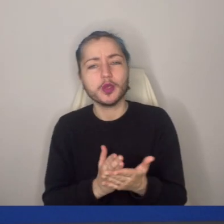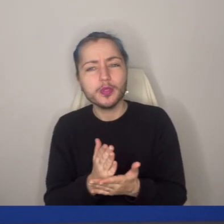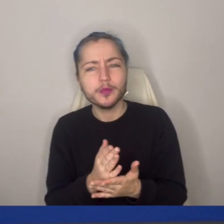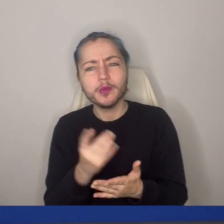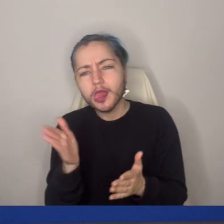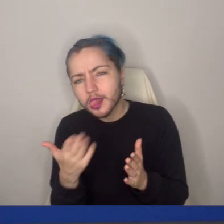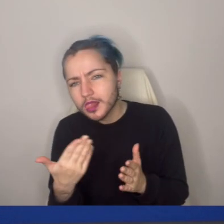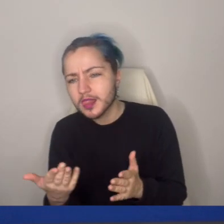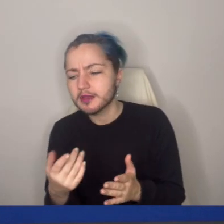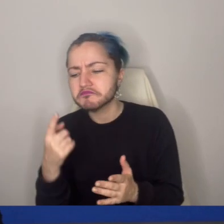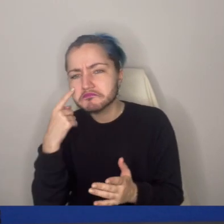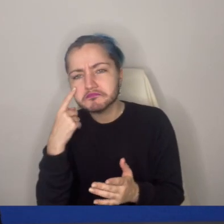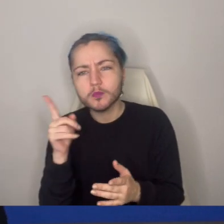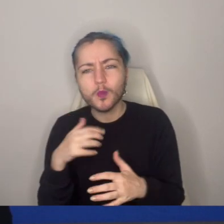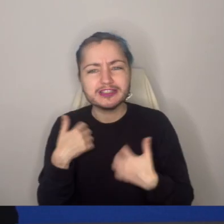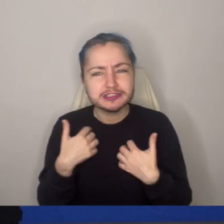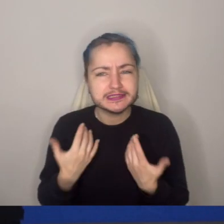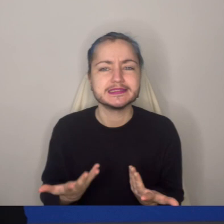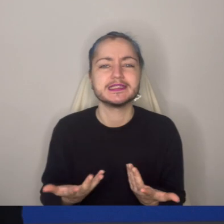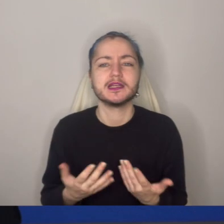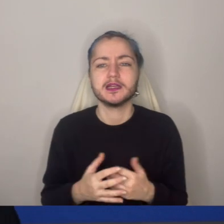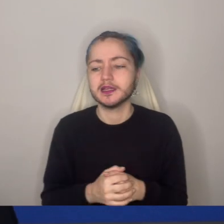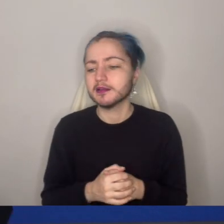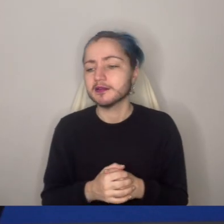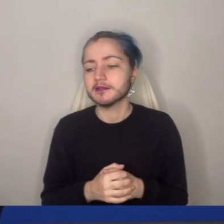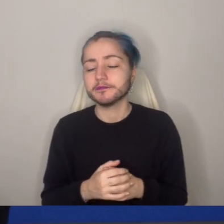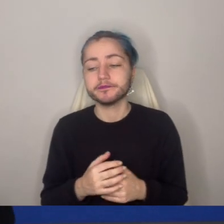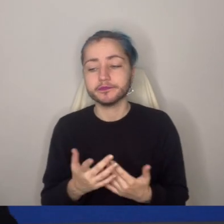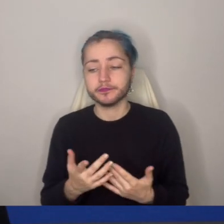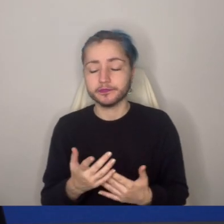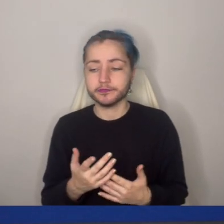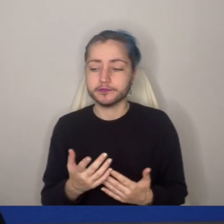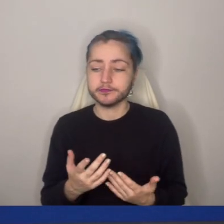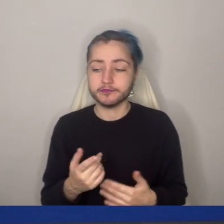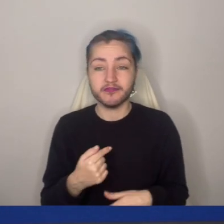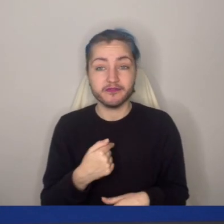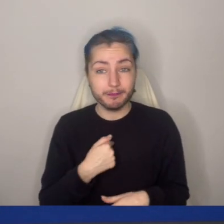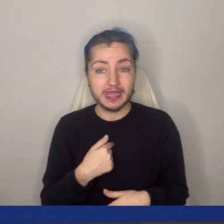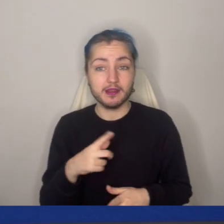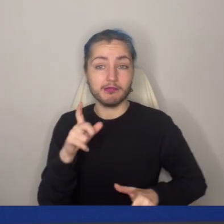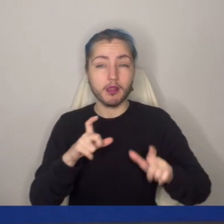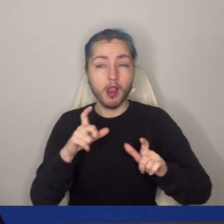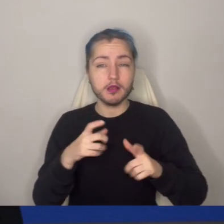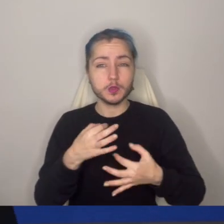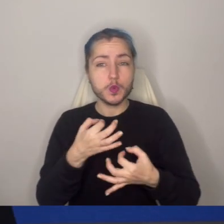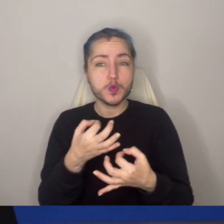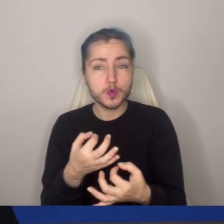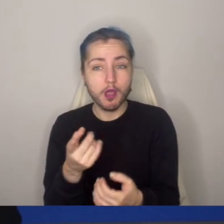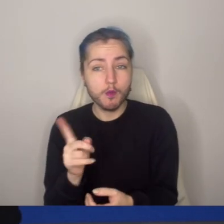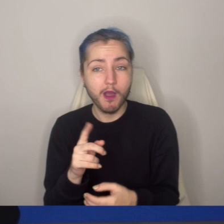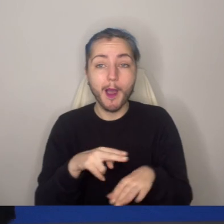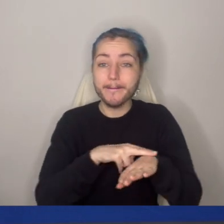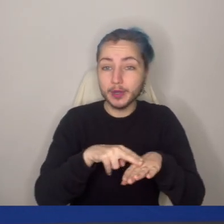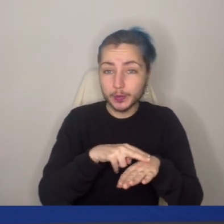find things that look interesting to you. The colors that I am drawn to right now are going to be blue,